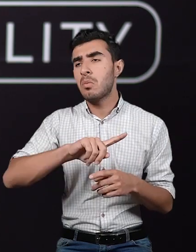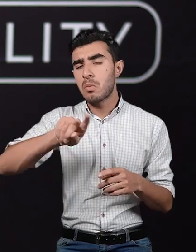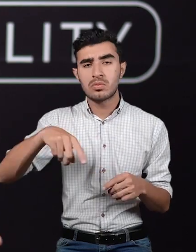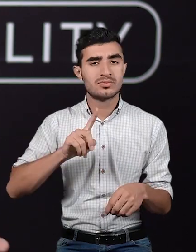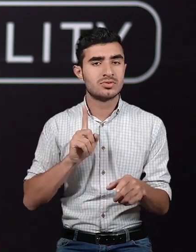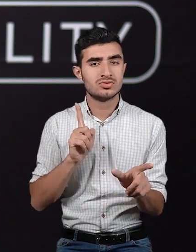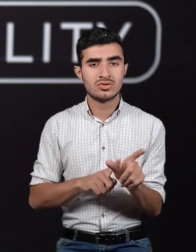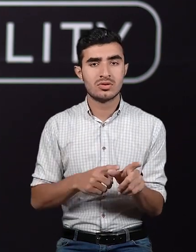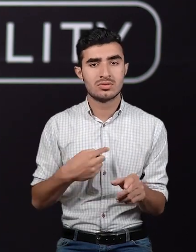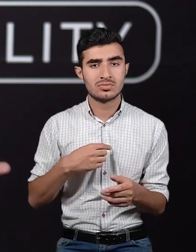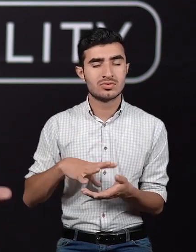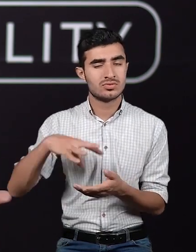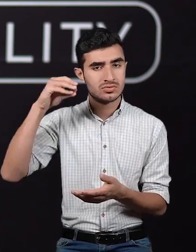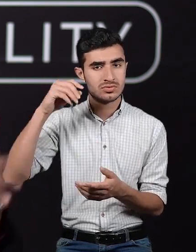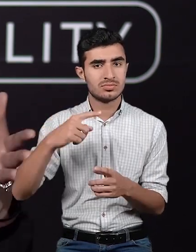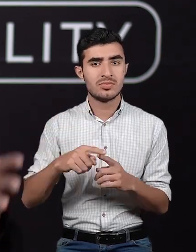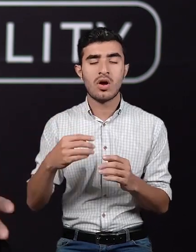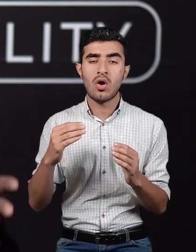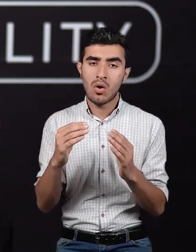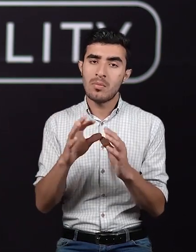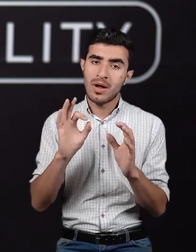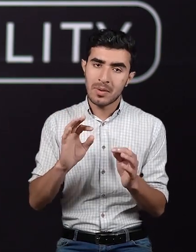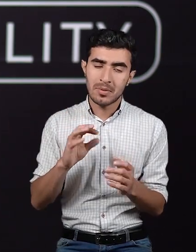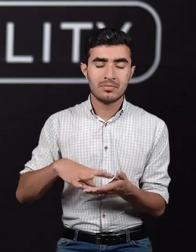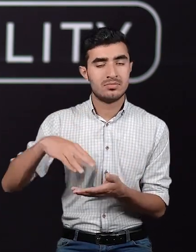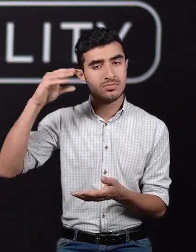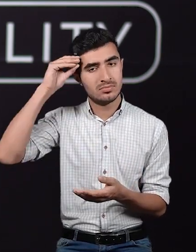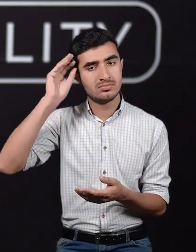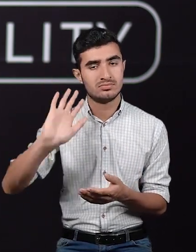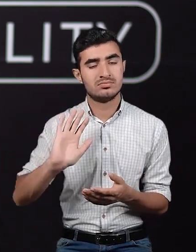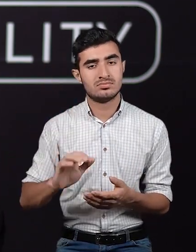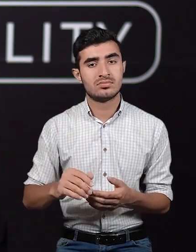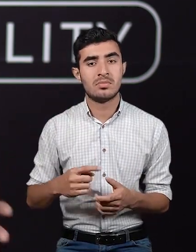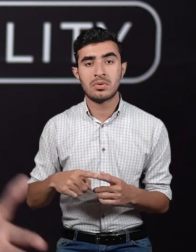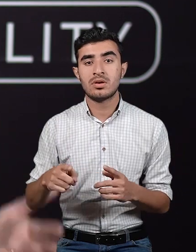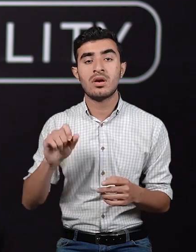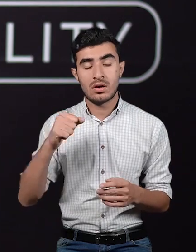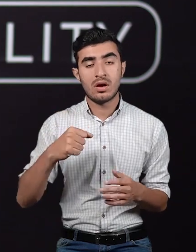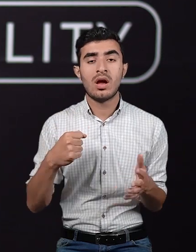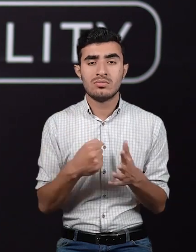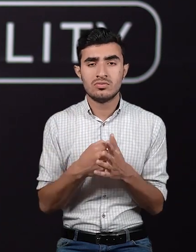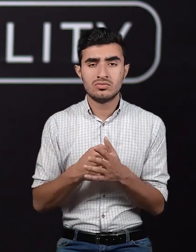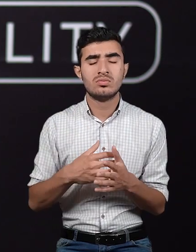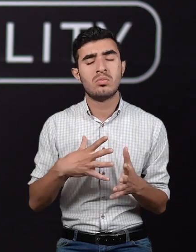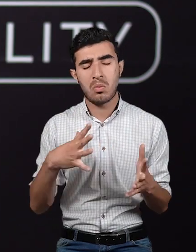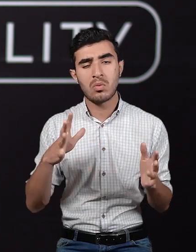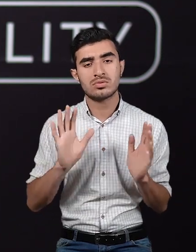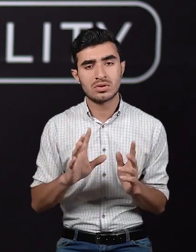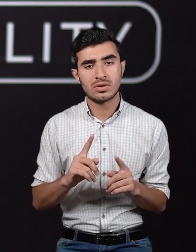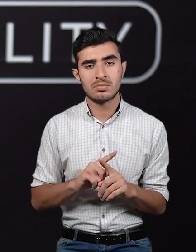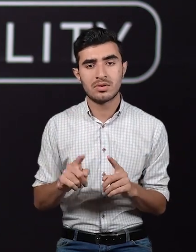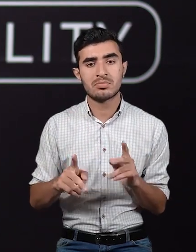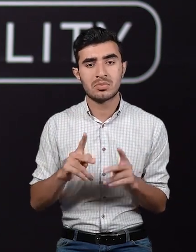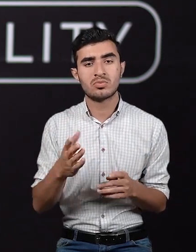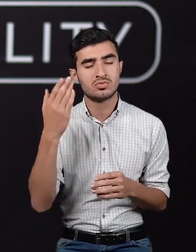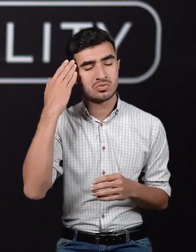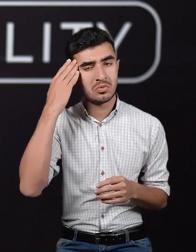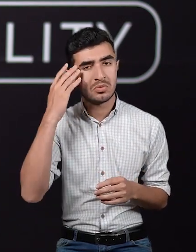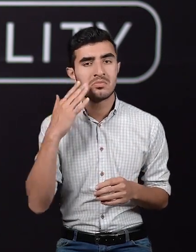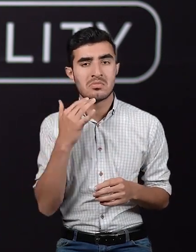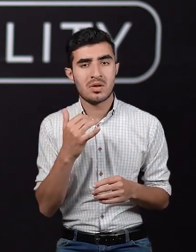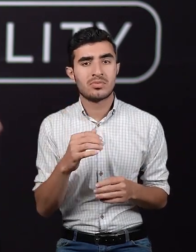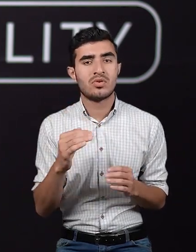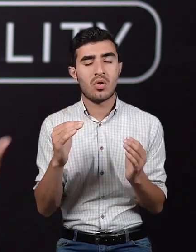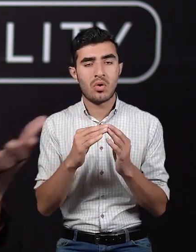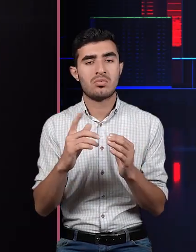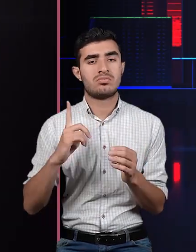these years, the success that I had gained it from the comfort of my home. But phir bhi mehnat aapki bilkul hai, aapne double mehnat in fact karni